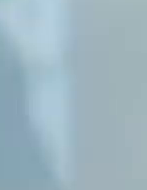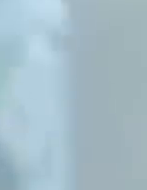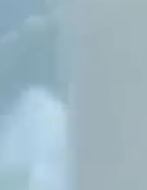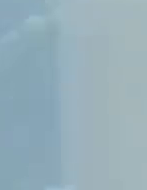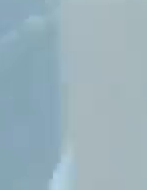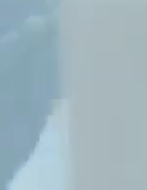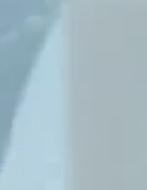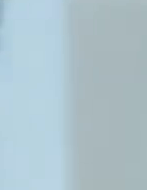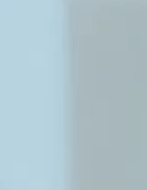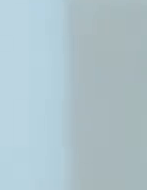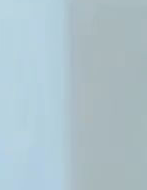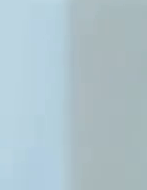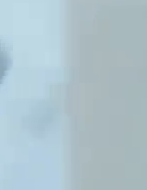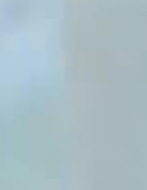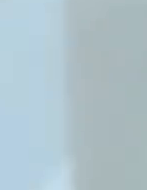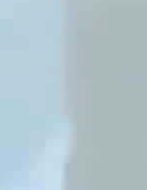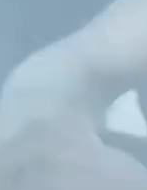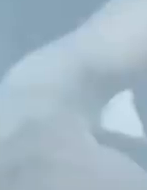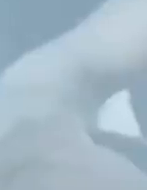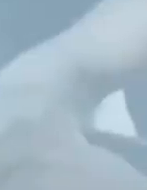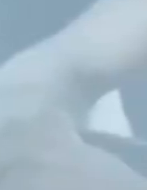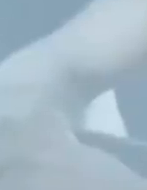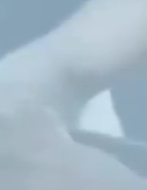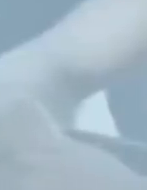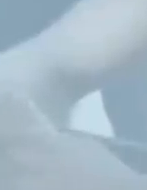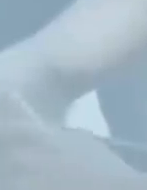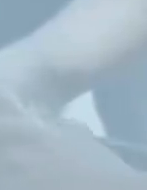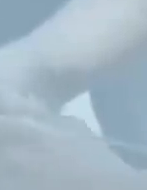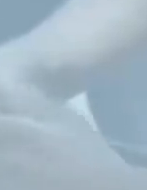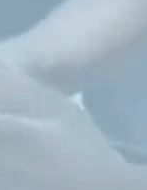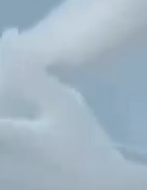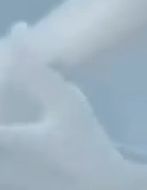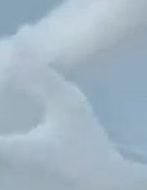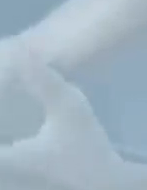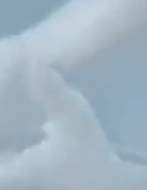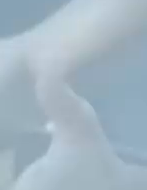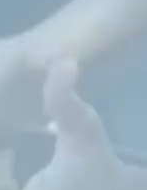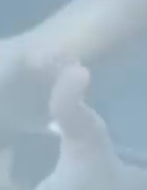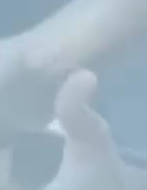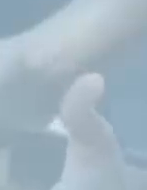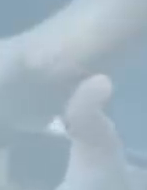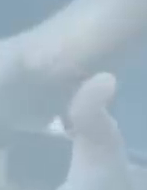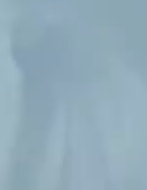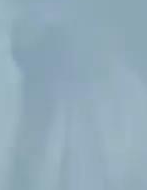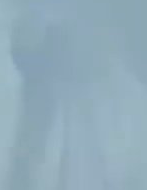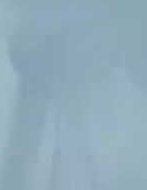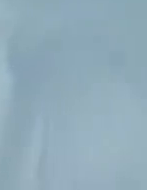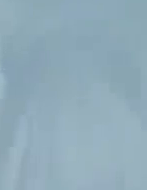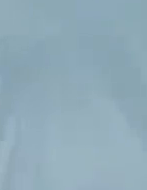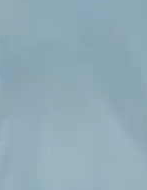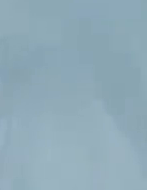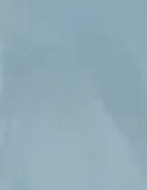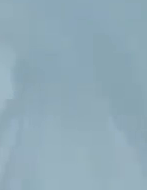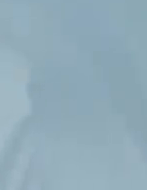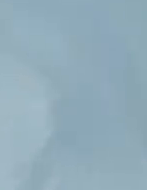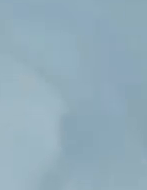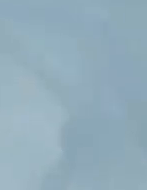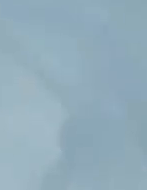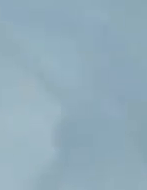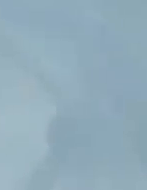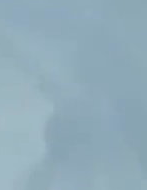Sunday cricket sessions. Putting a 6 love on your friends. Kissing your